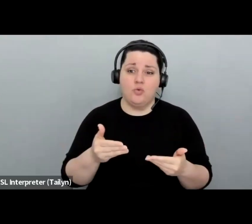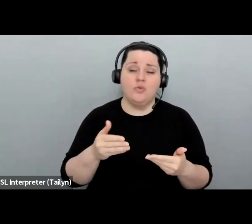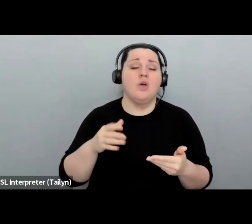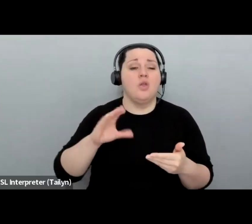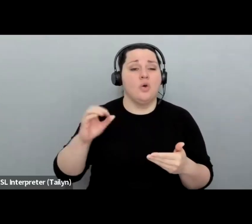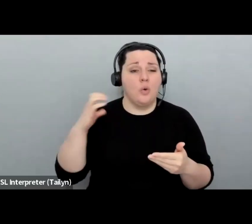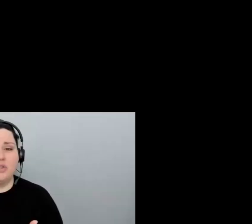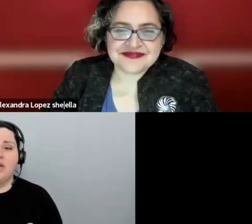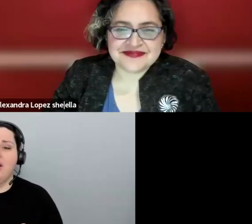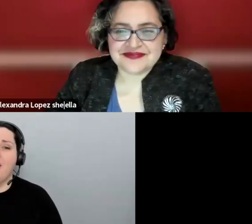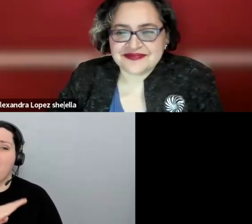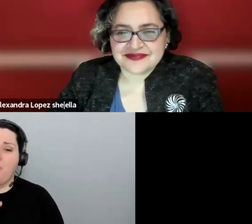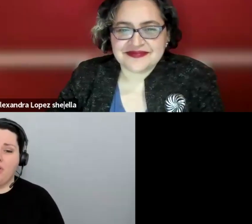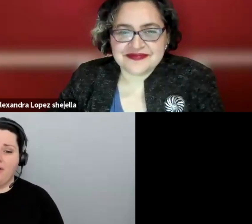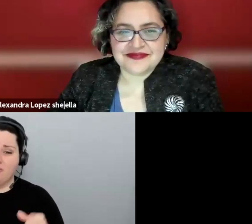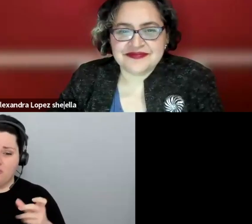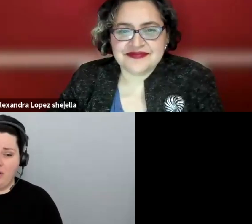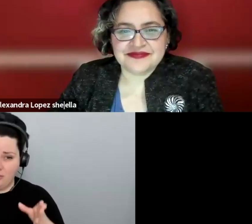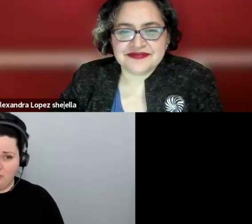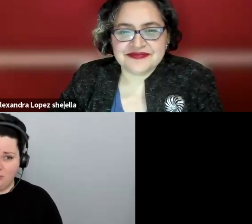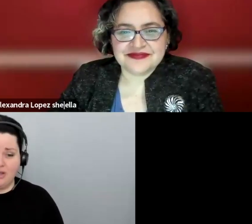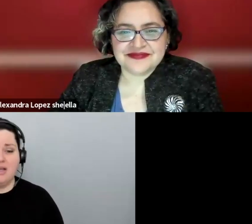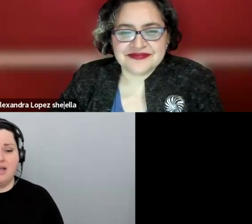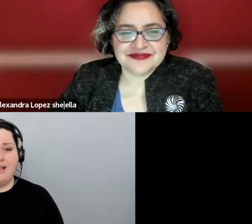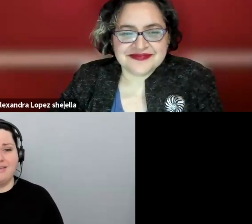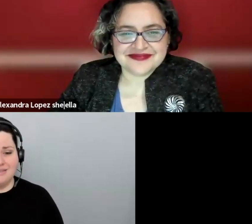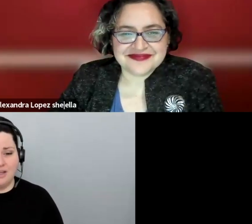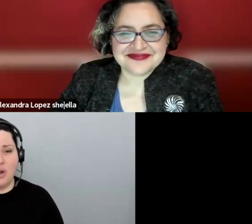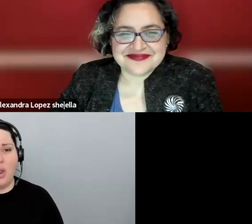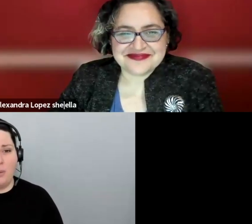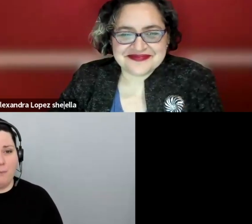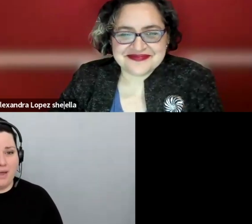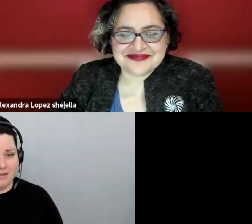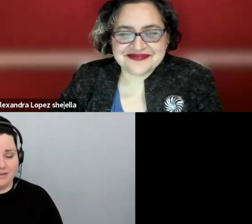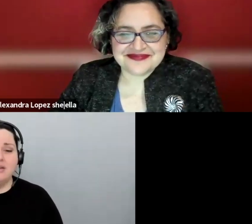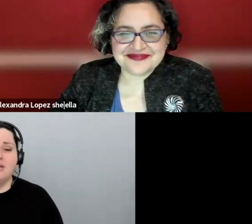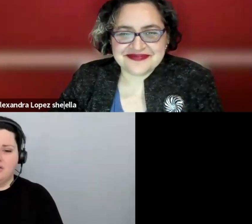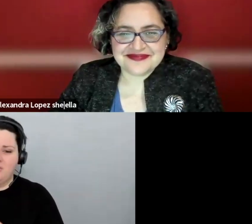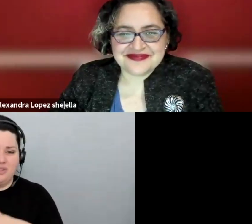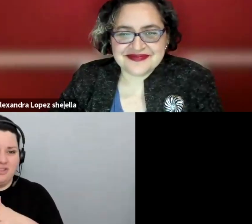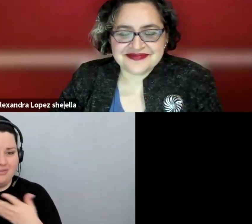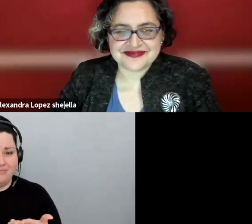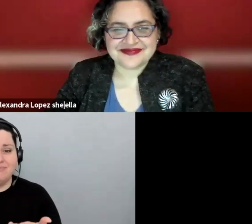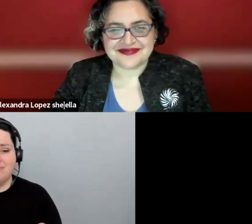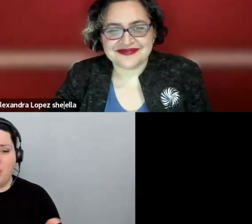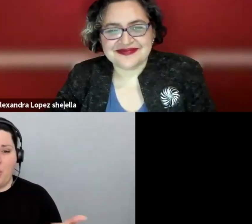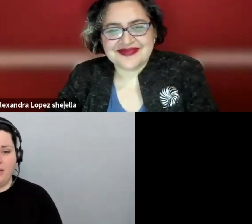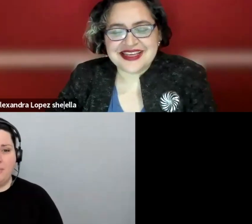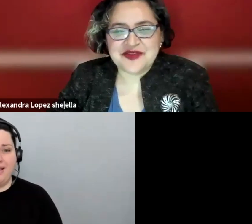Education Roundtable's Board of Directors, Alexandra Lopez, who will kick things off. Welcome,